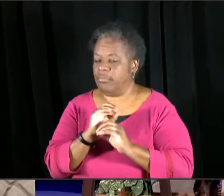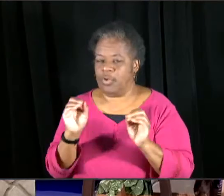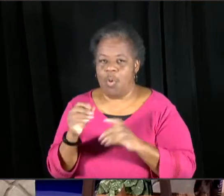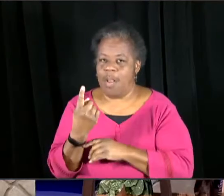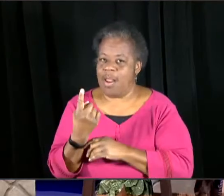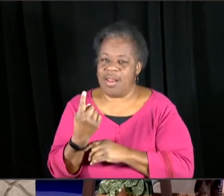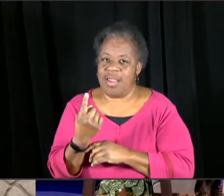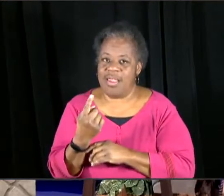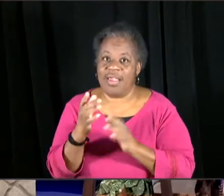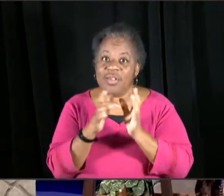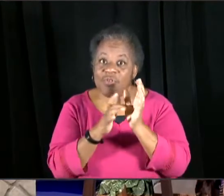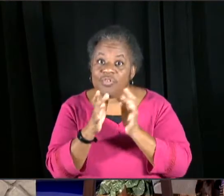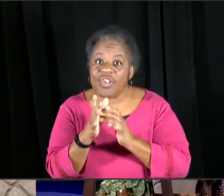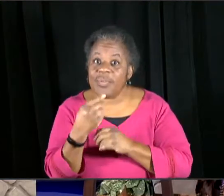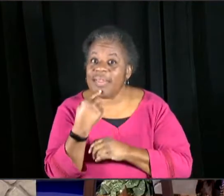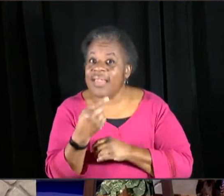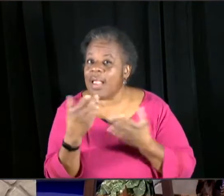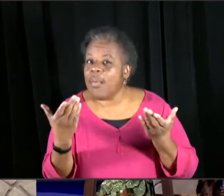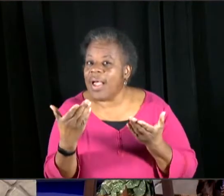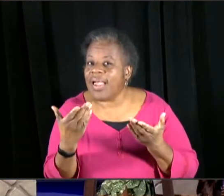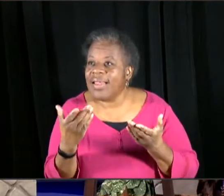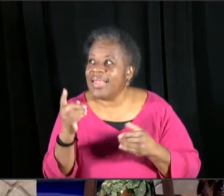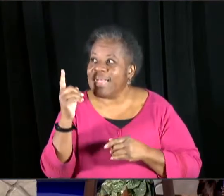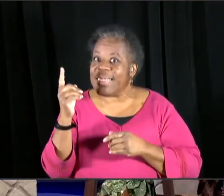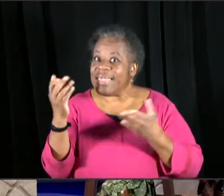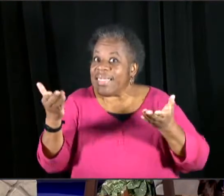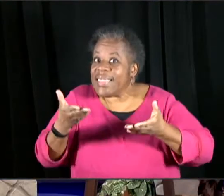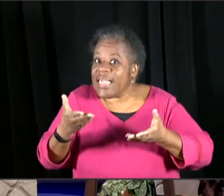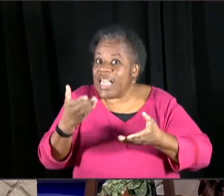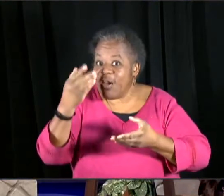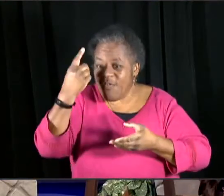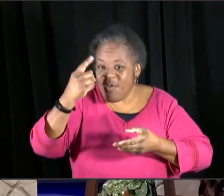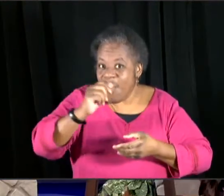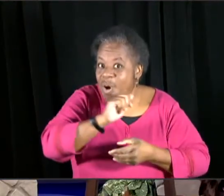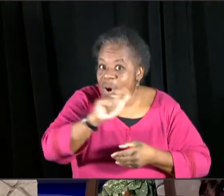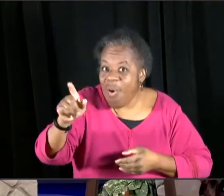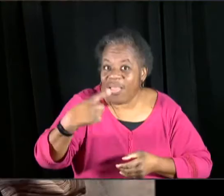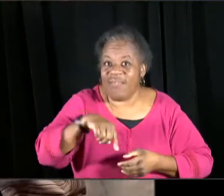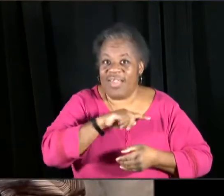saying he's here for all of us, for everyone.